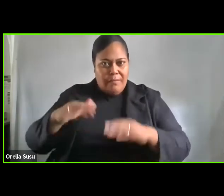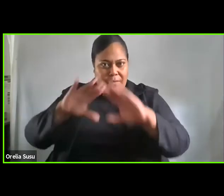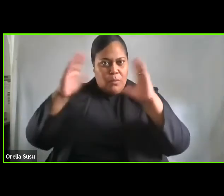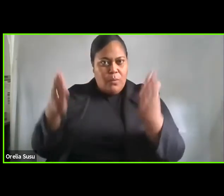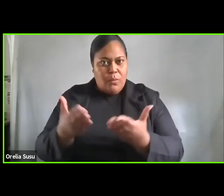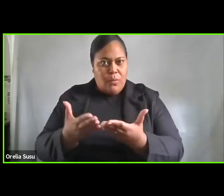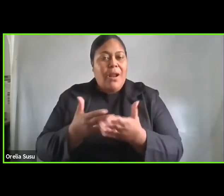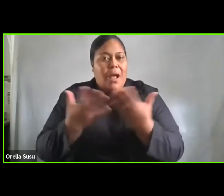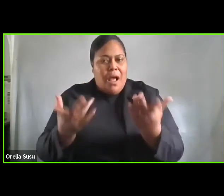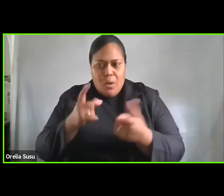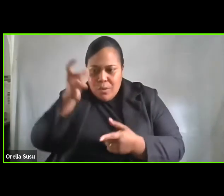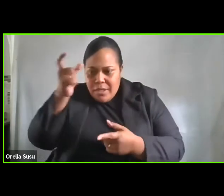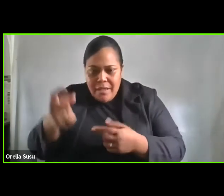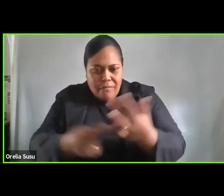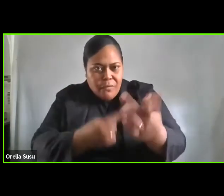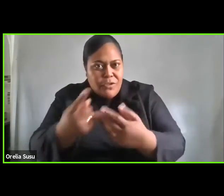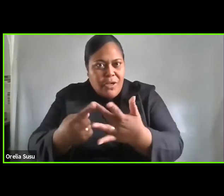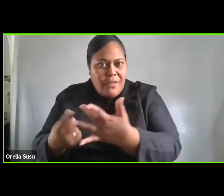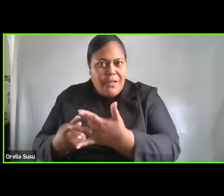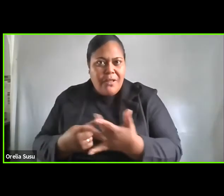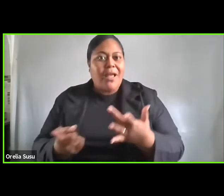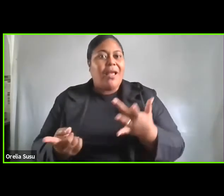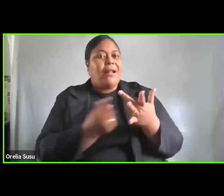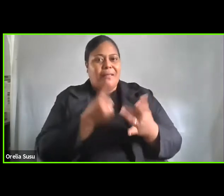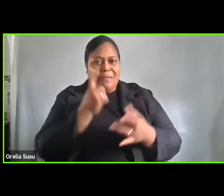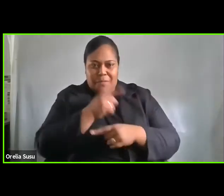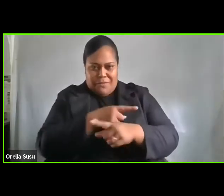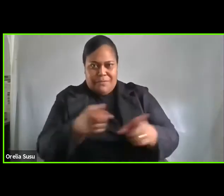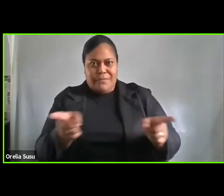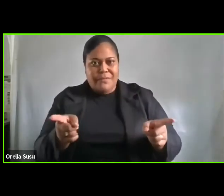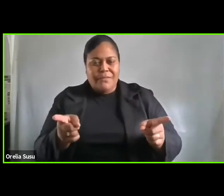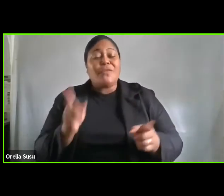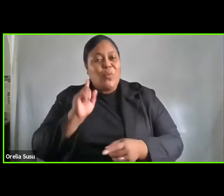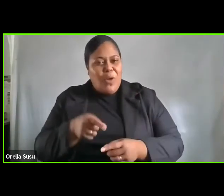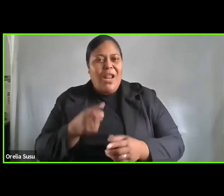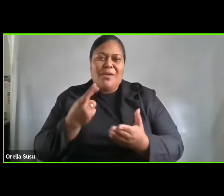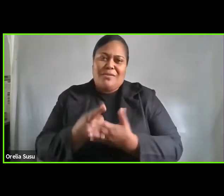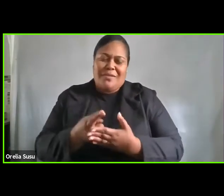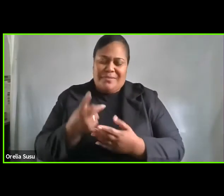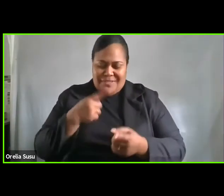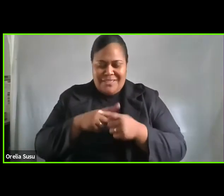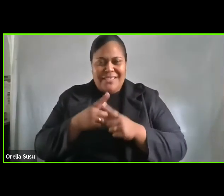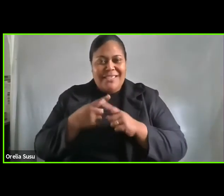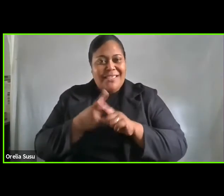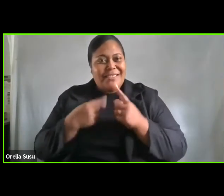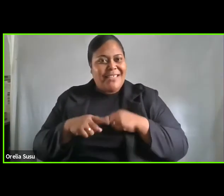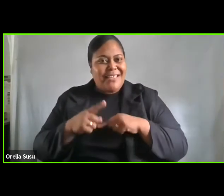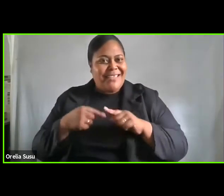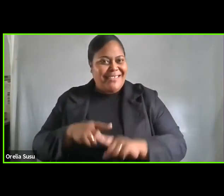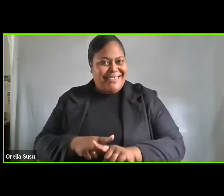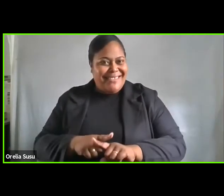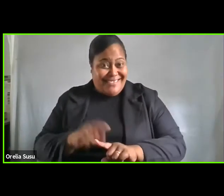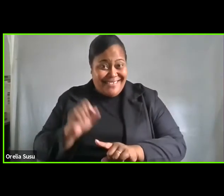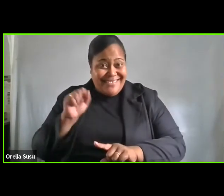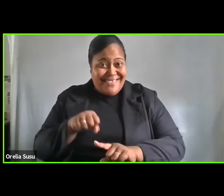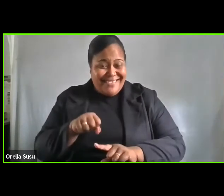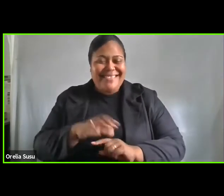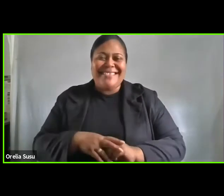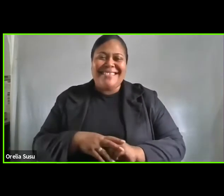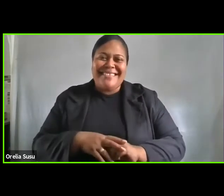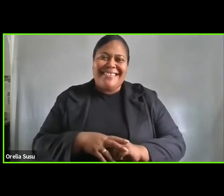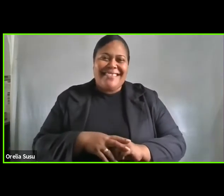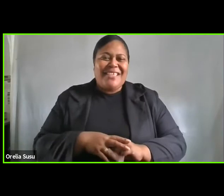species and the planet so that's really what intersectionality is about and we're going to share some more resources with you on the chat and and afterward